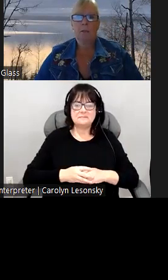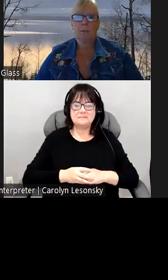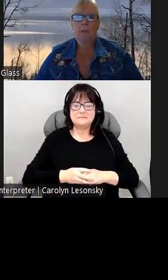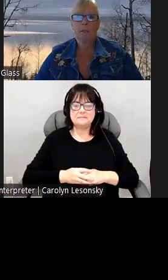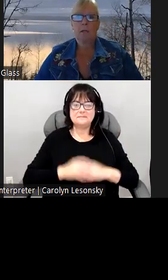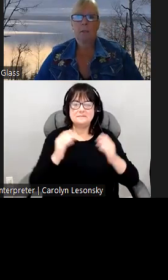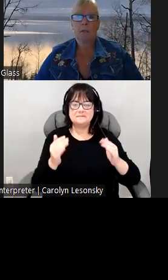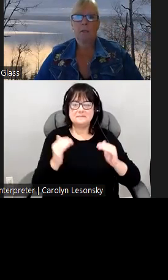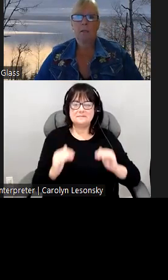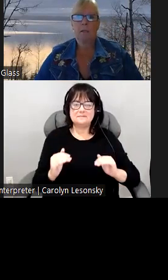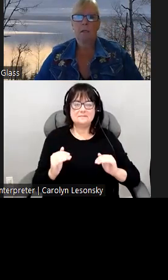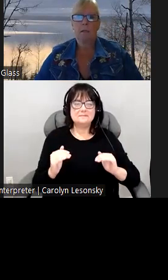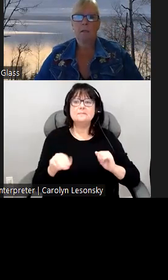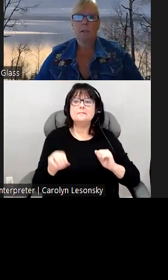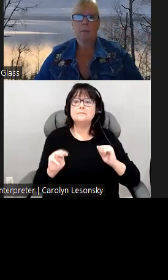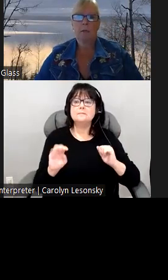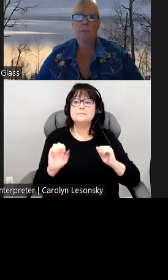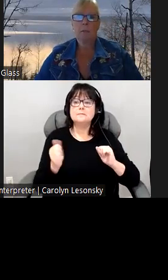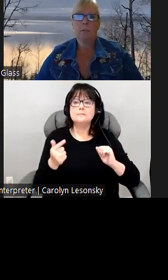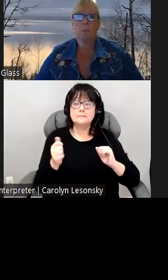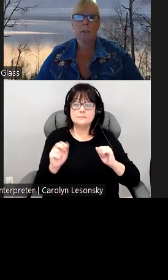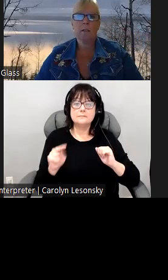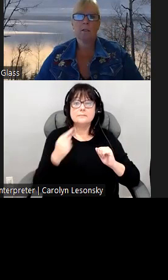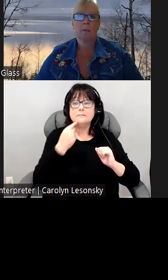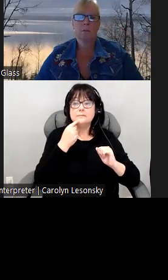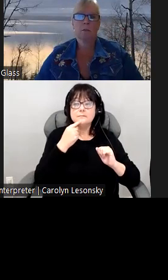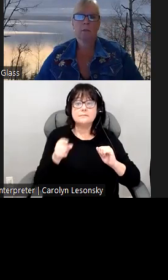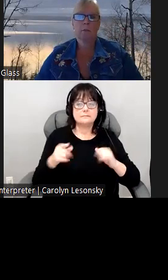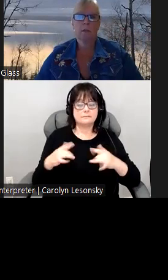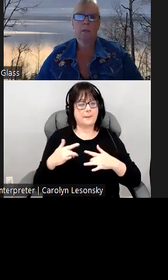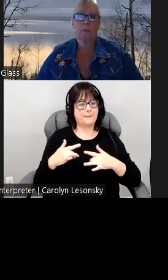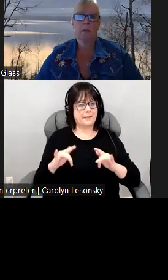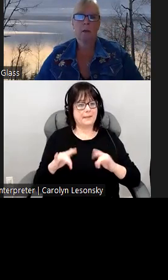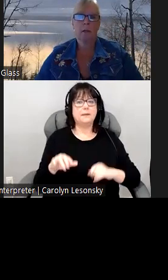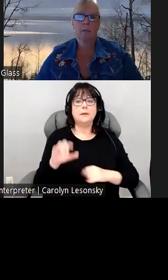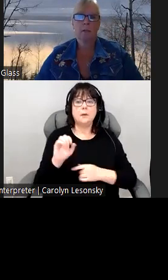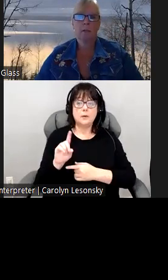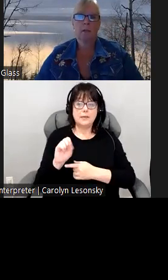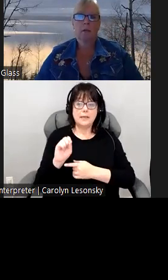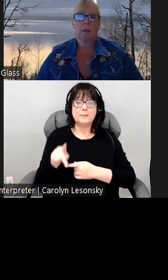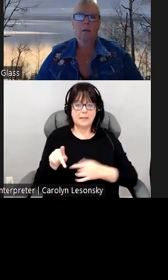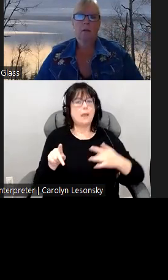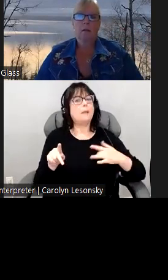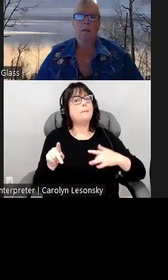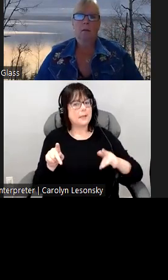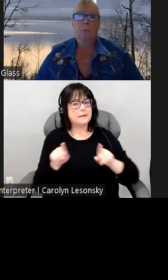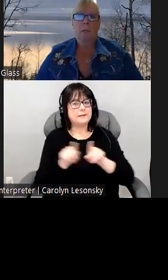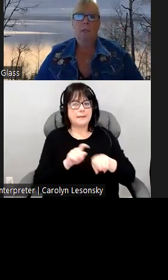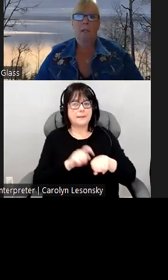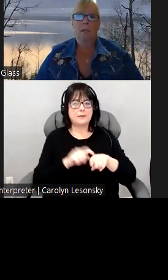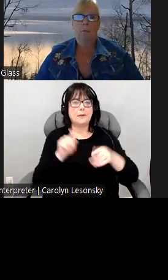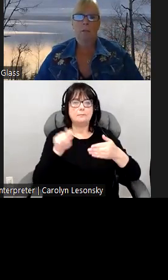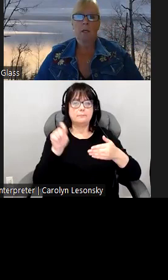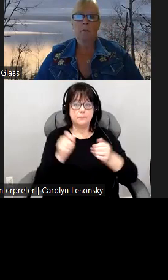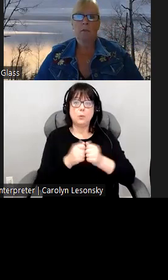Megan also makes a comment that typically ODSP learners will disclose the person with a disability box, but